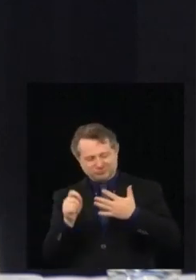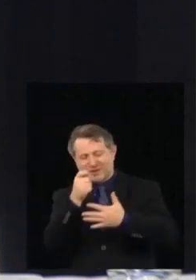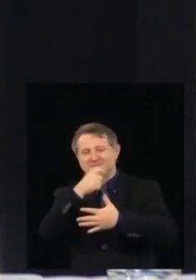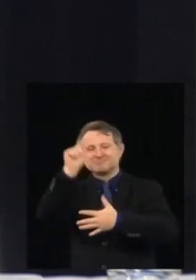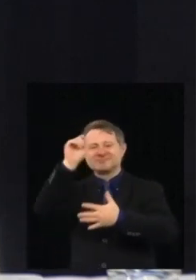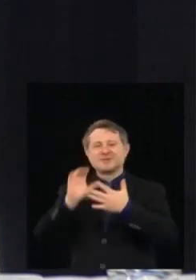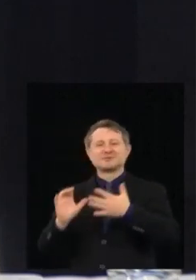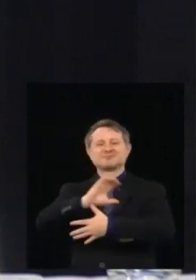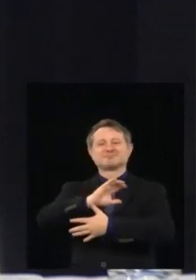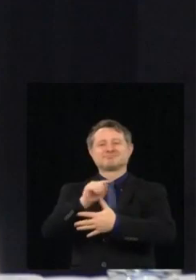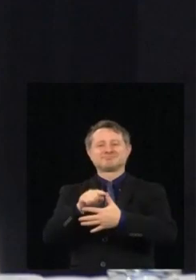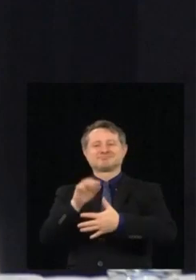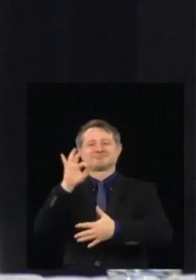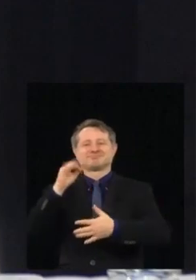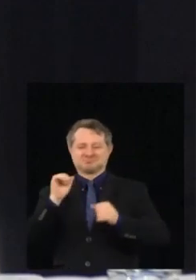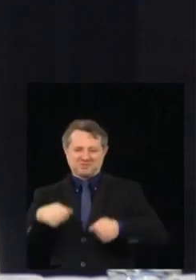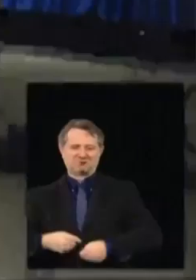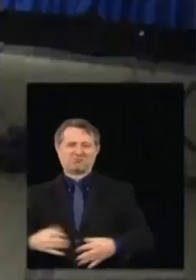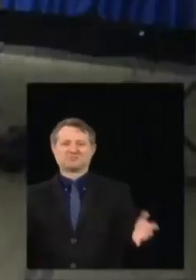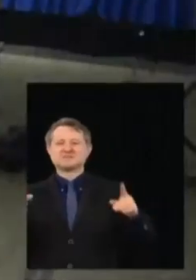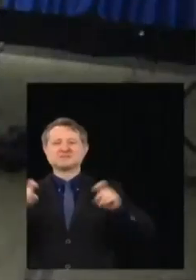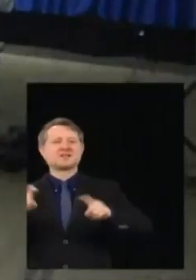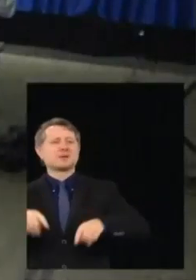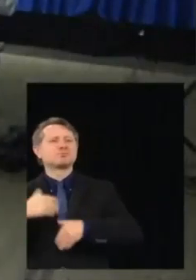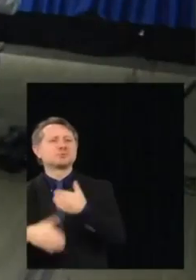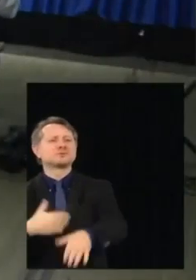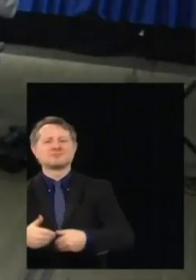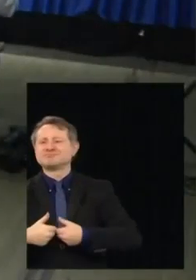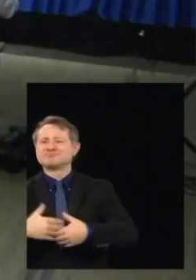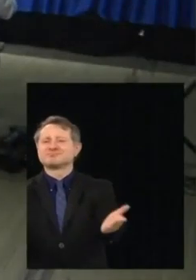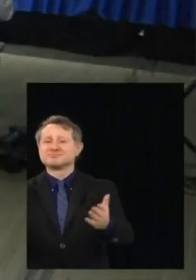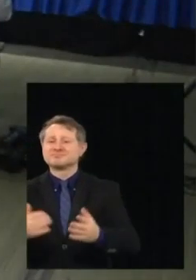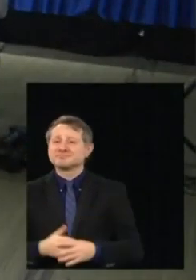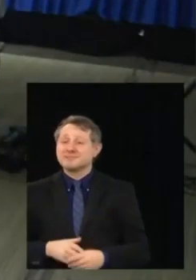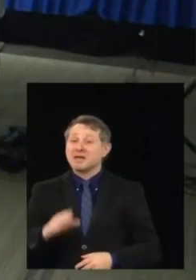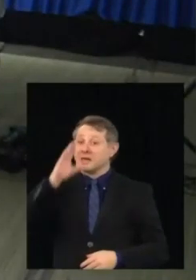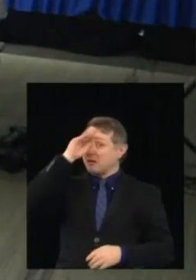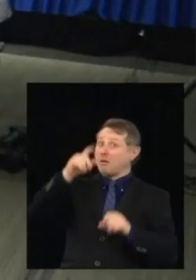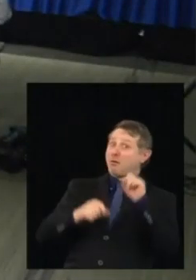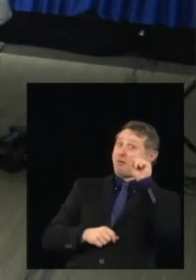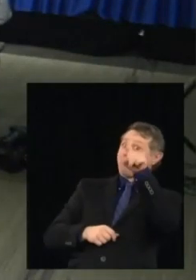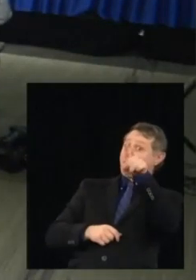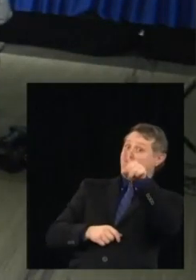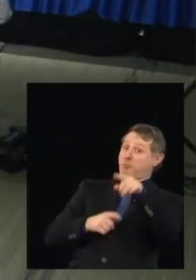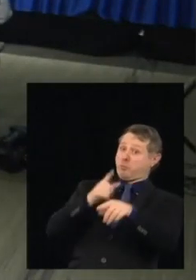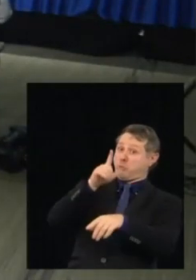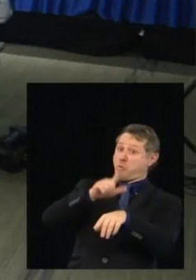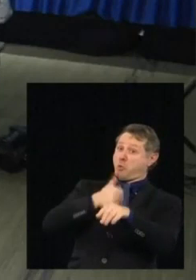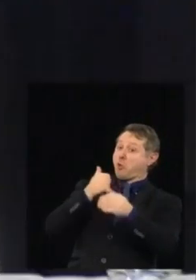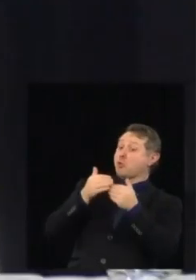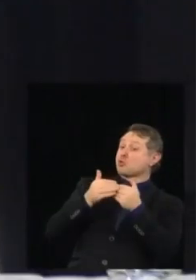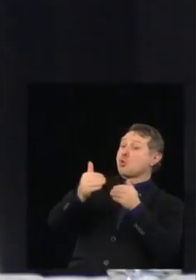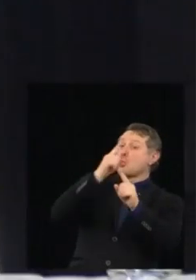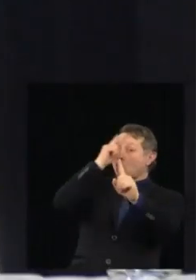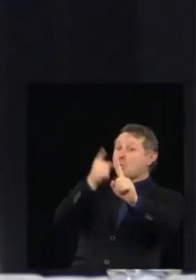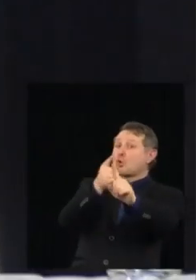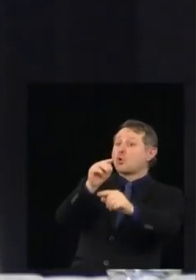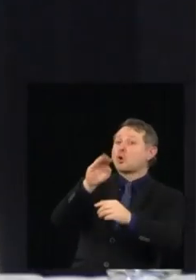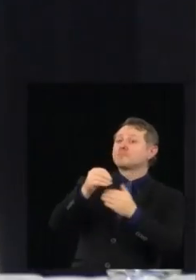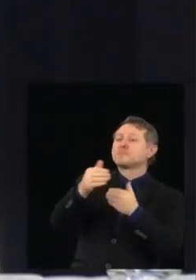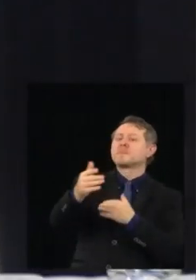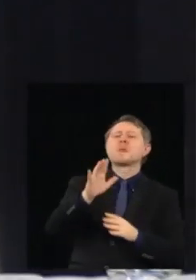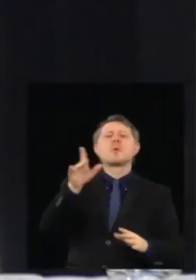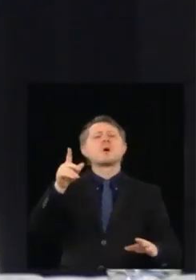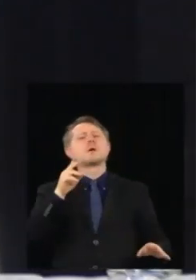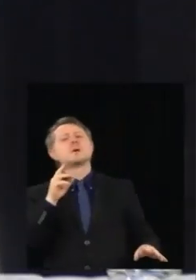testing capacity they need to reopen. For a long-term Yes. solution, there are enough testing. Yep, it's per day average over the past